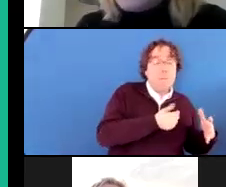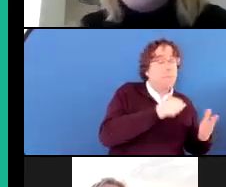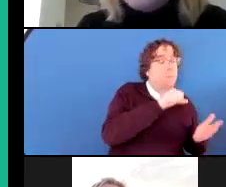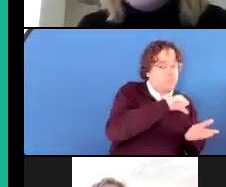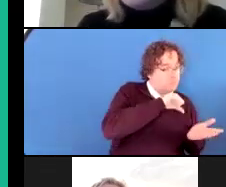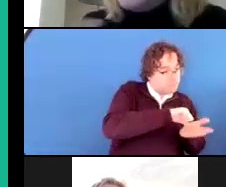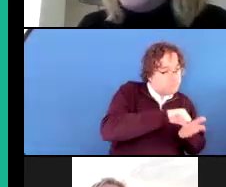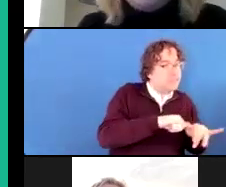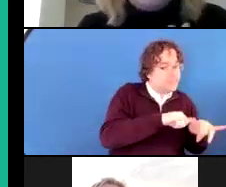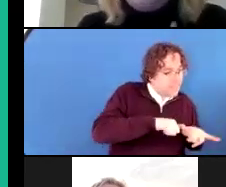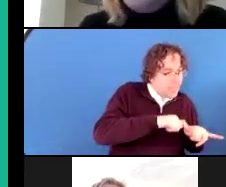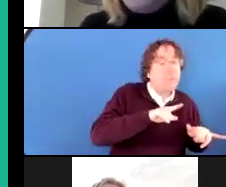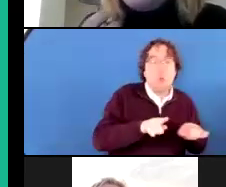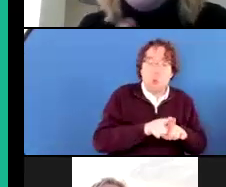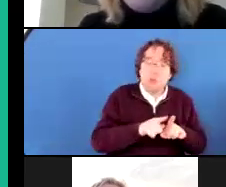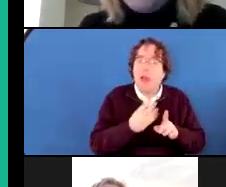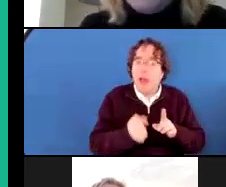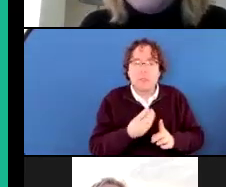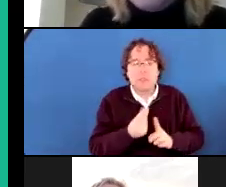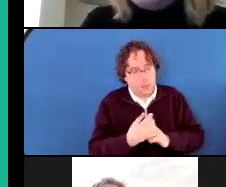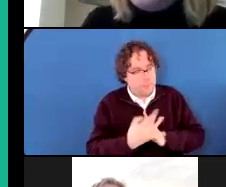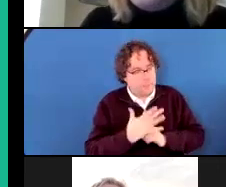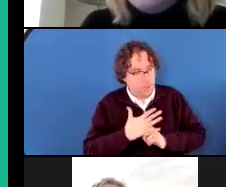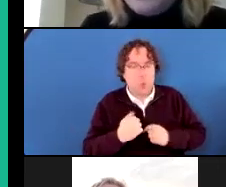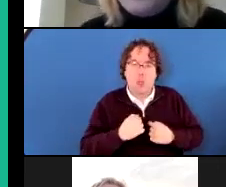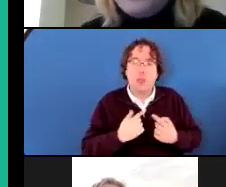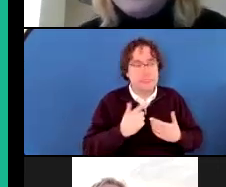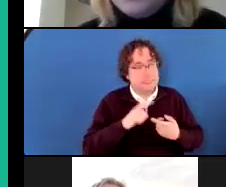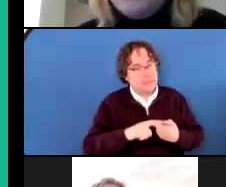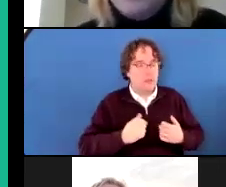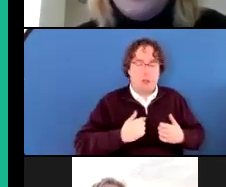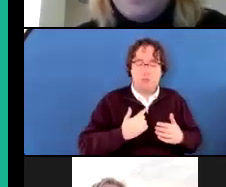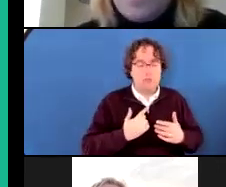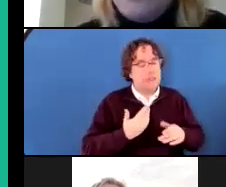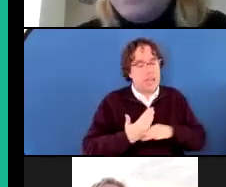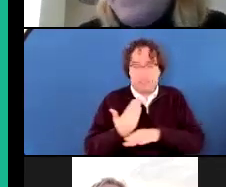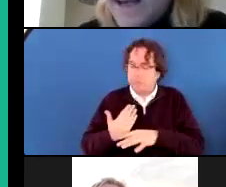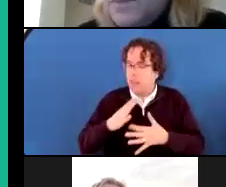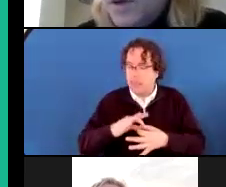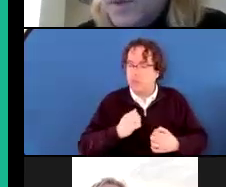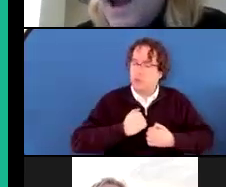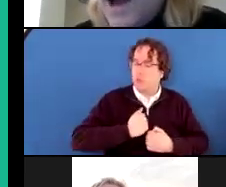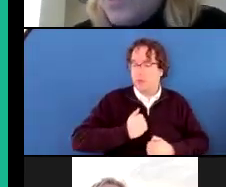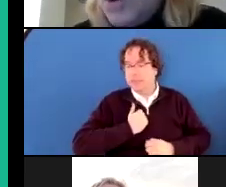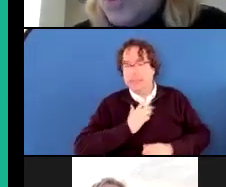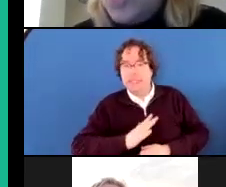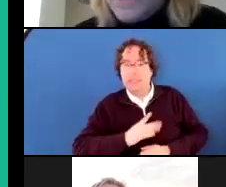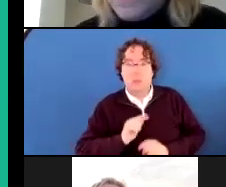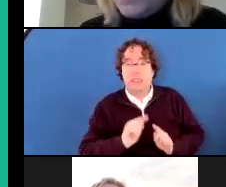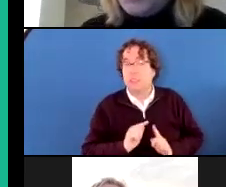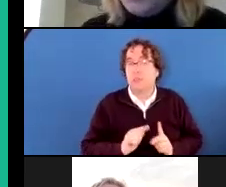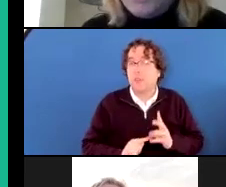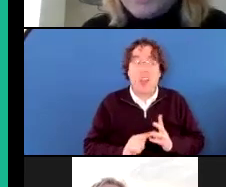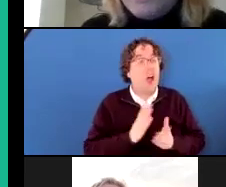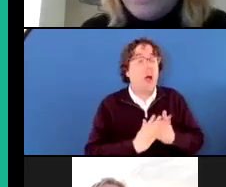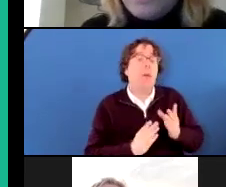allocate activities depending on who you are and what your leadership development needs are. And we're really flexible about how you're